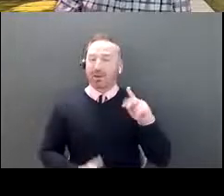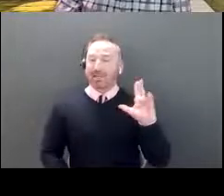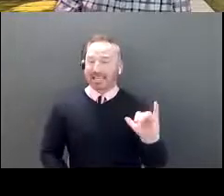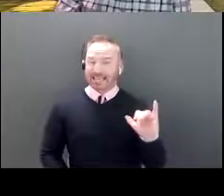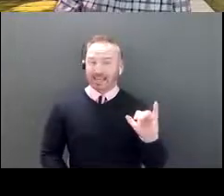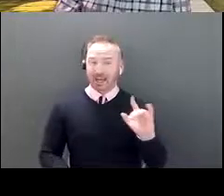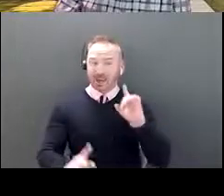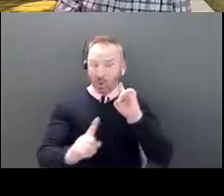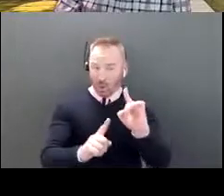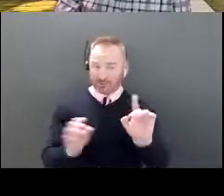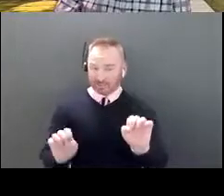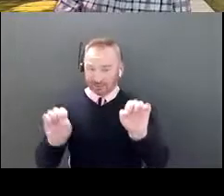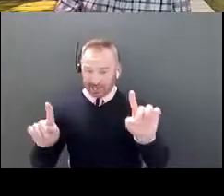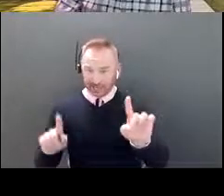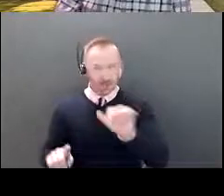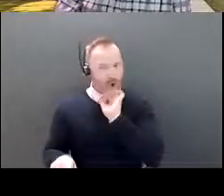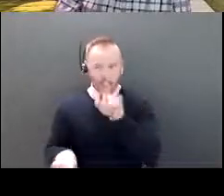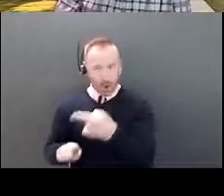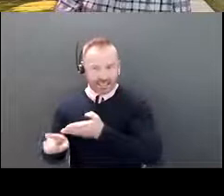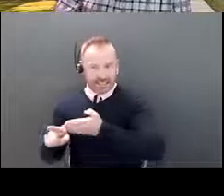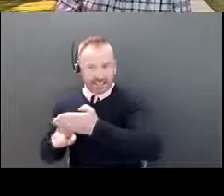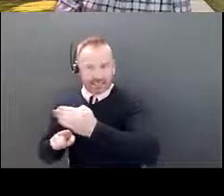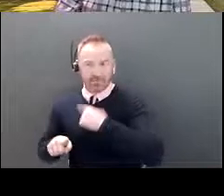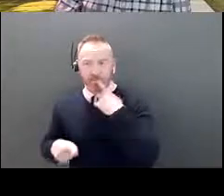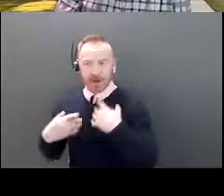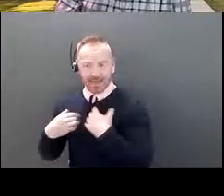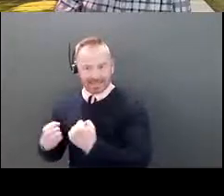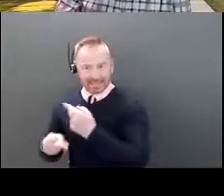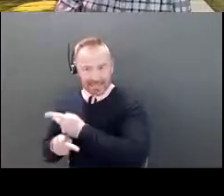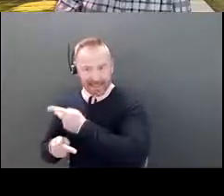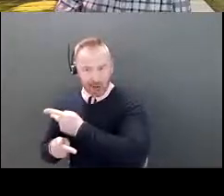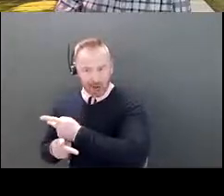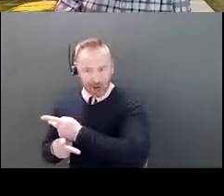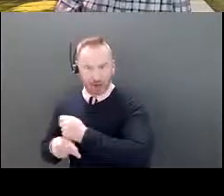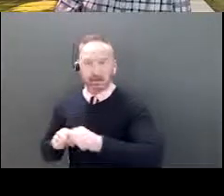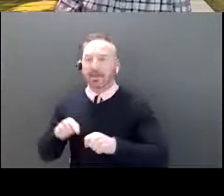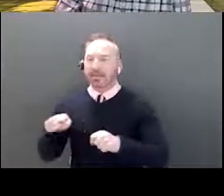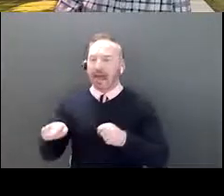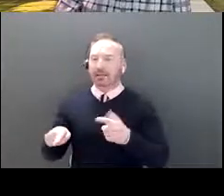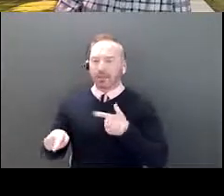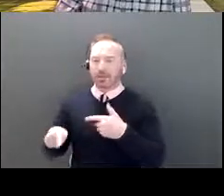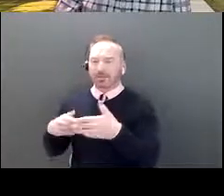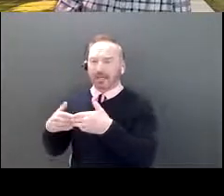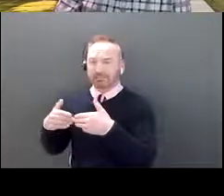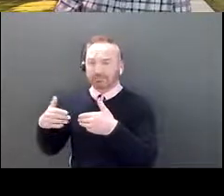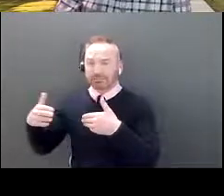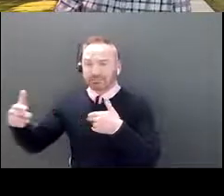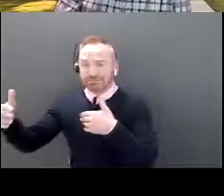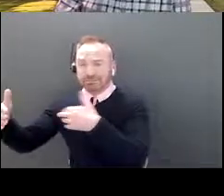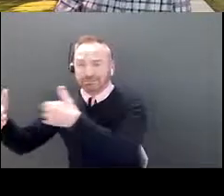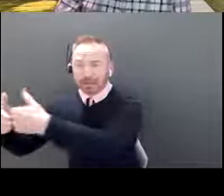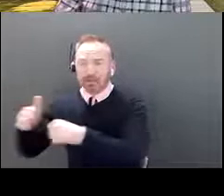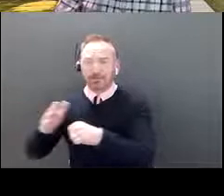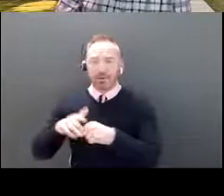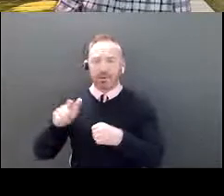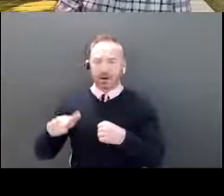just limited to the healthcare sector, that's a strategic direction that has long-term sort of potential implications to